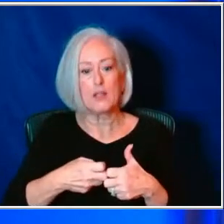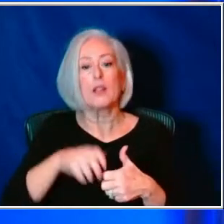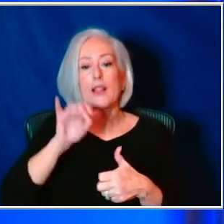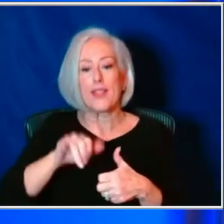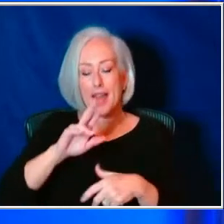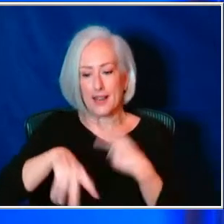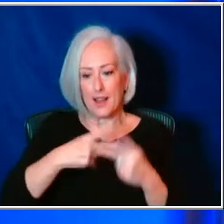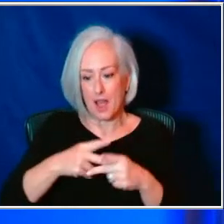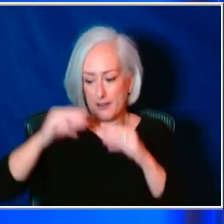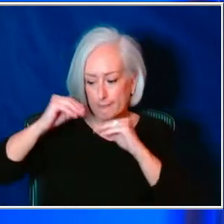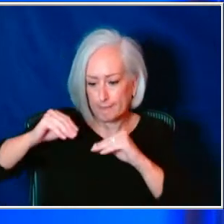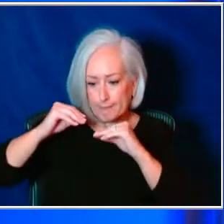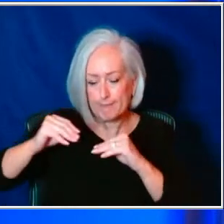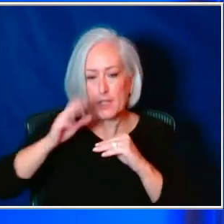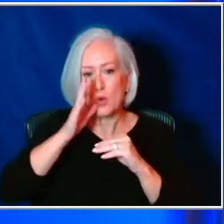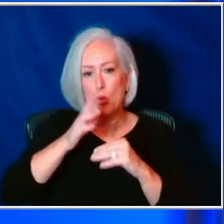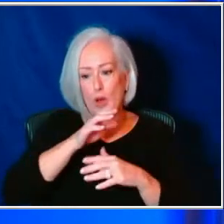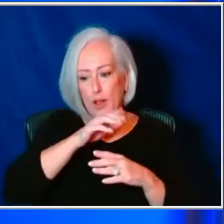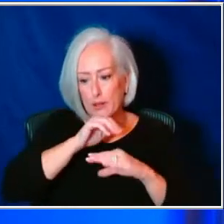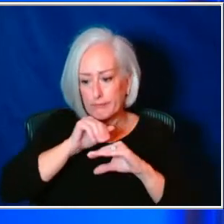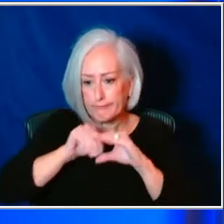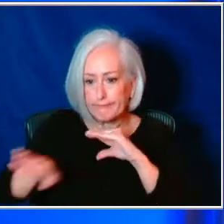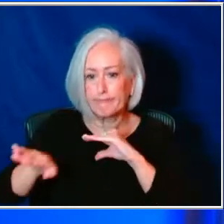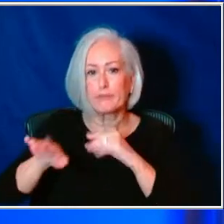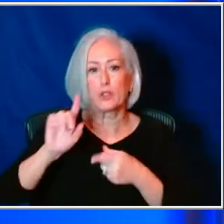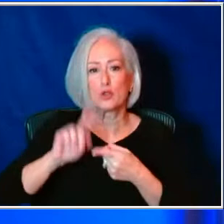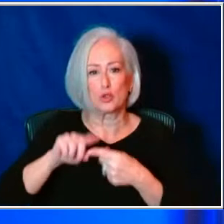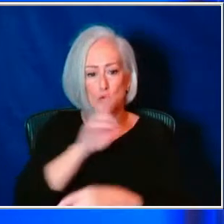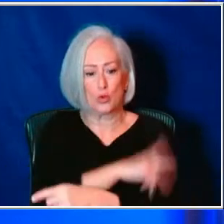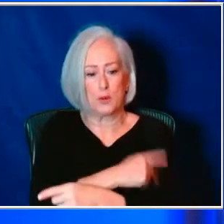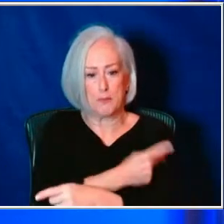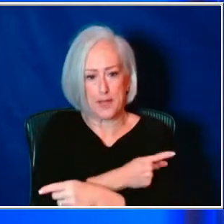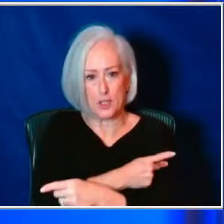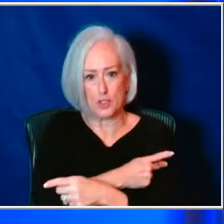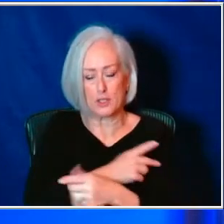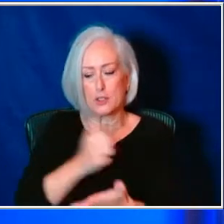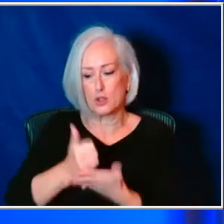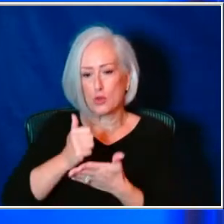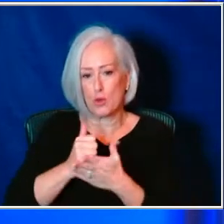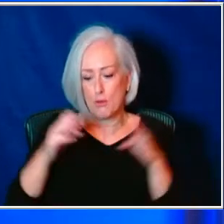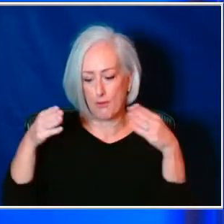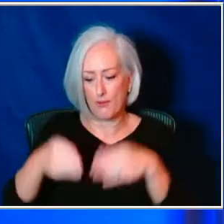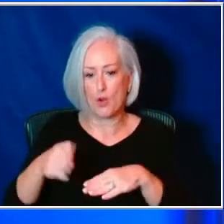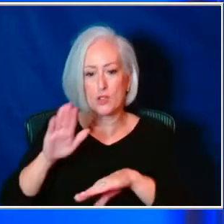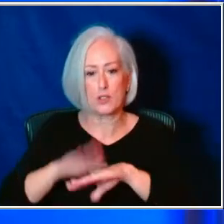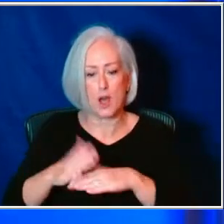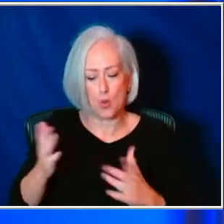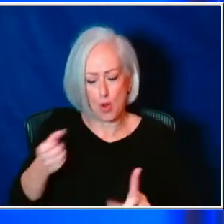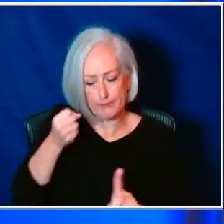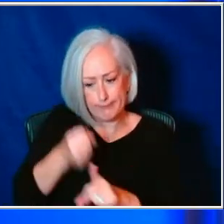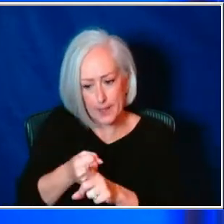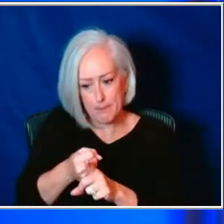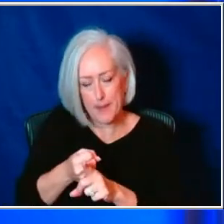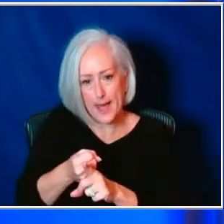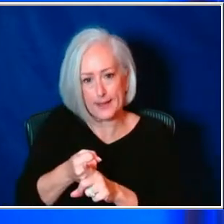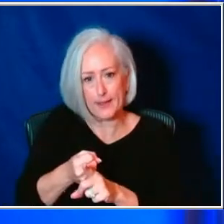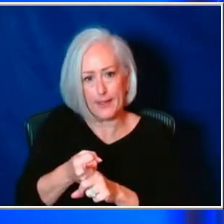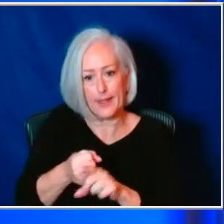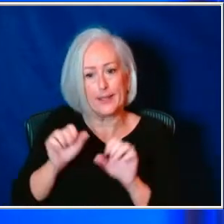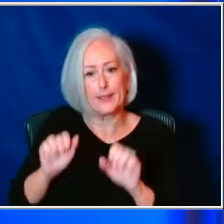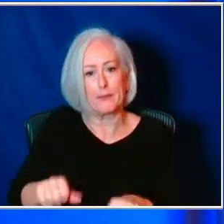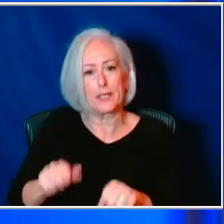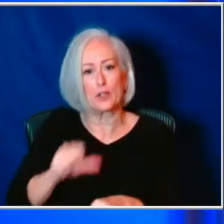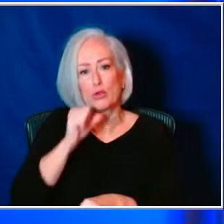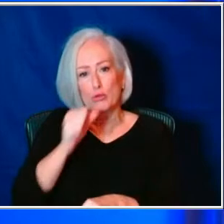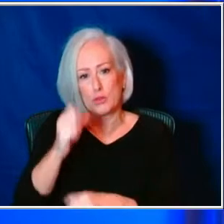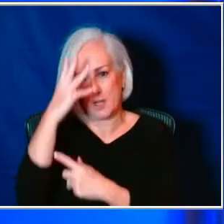patient through emails and texts to be able to focus them on those things that are impacting them more. They will have access